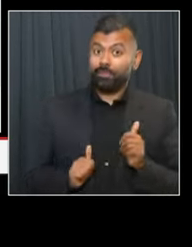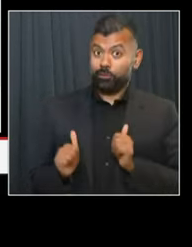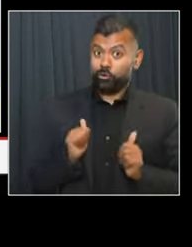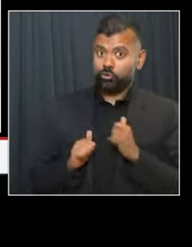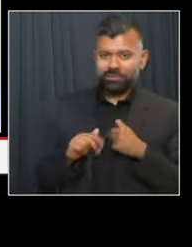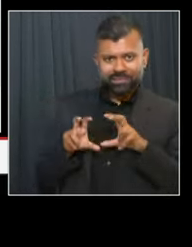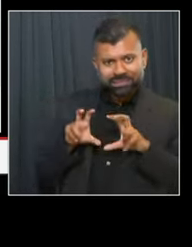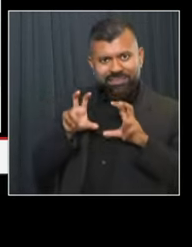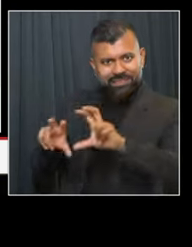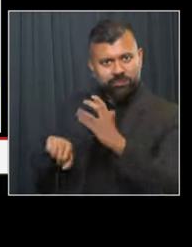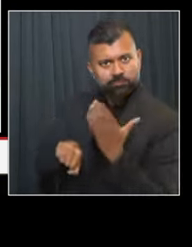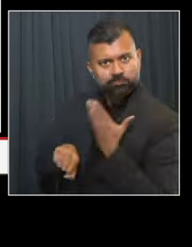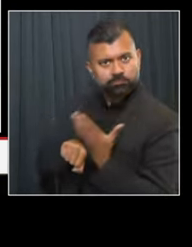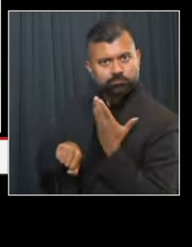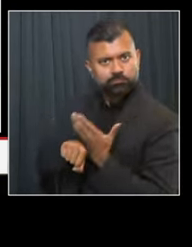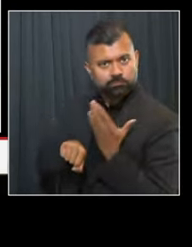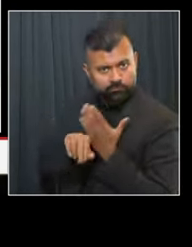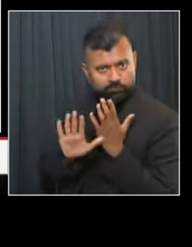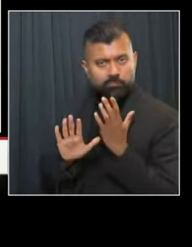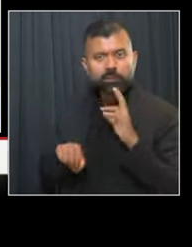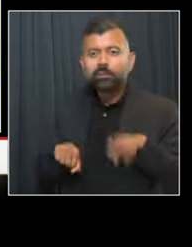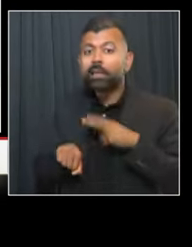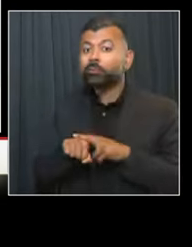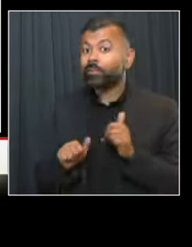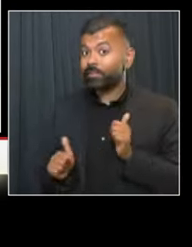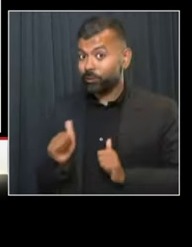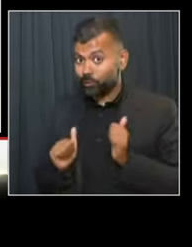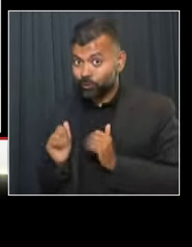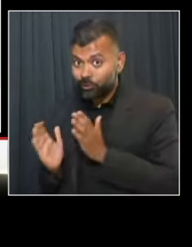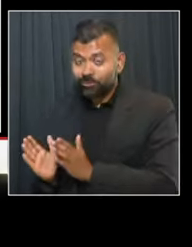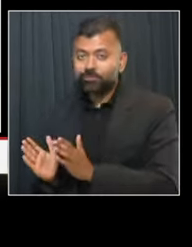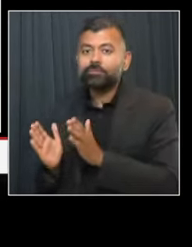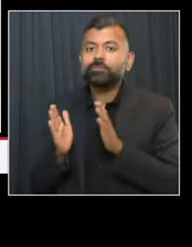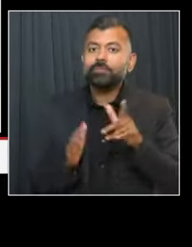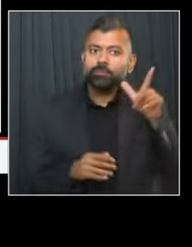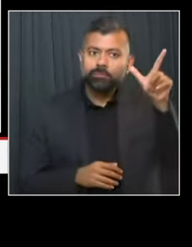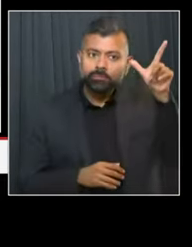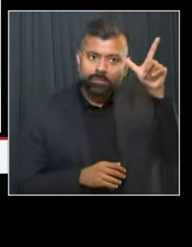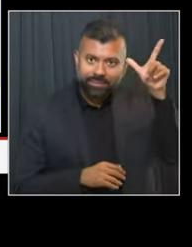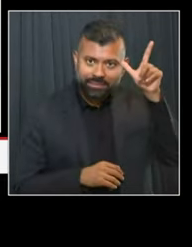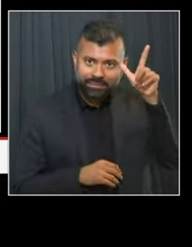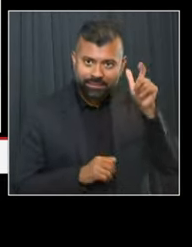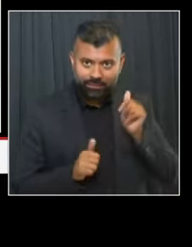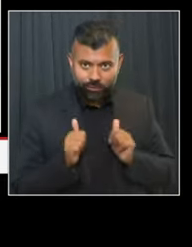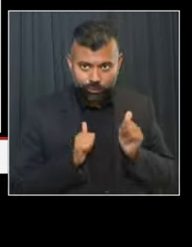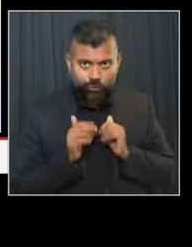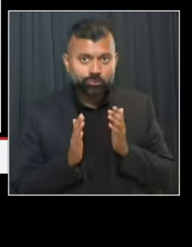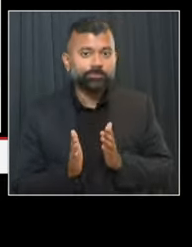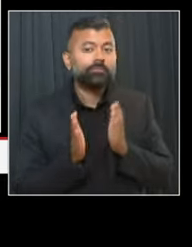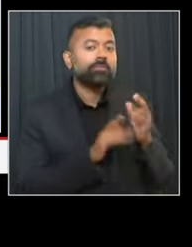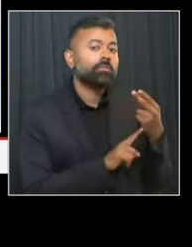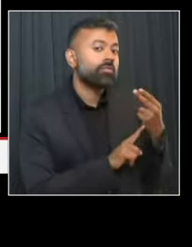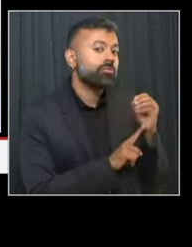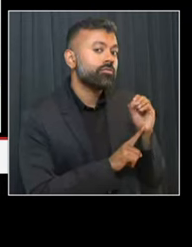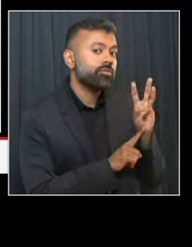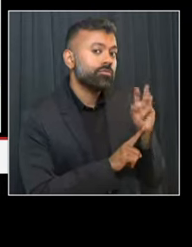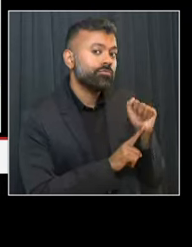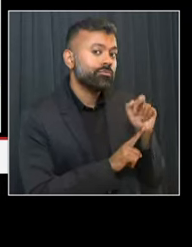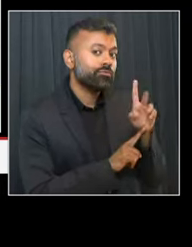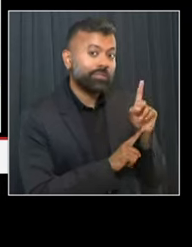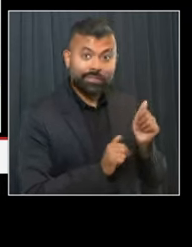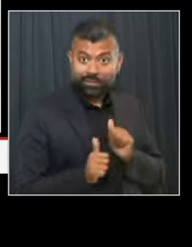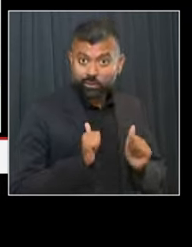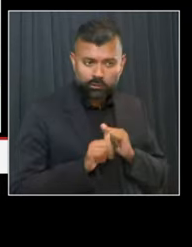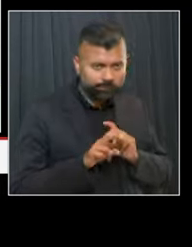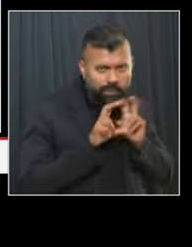reviving the qualified high-tech technology tax incentives, and we're happy to talk a little bit more about that.